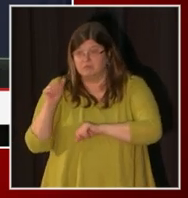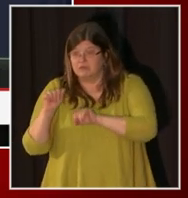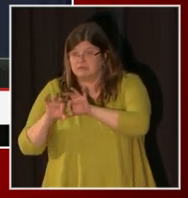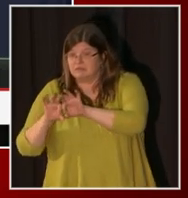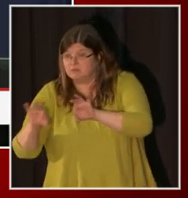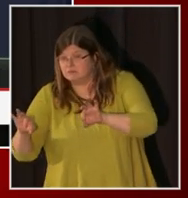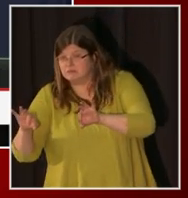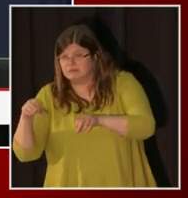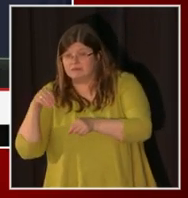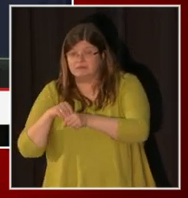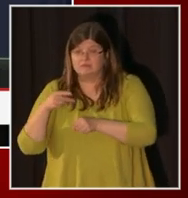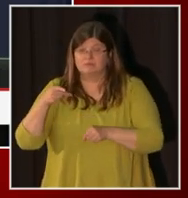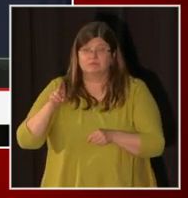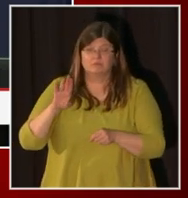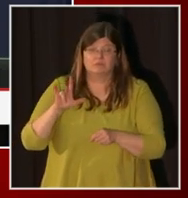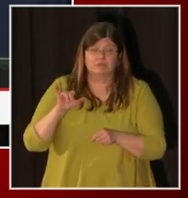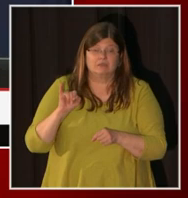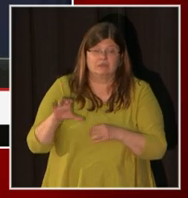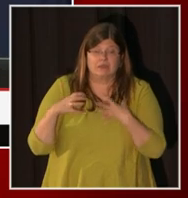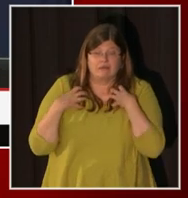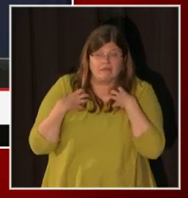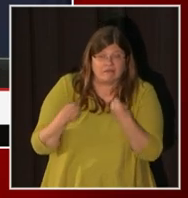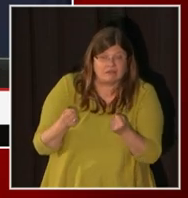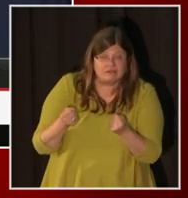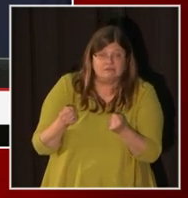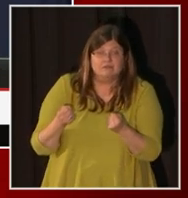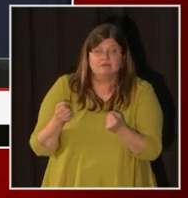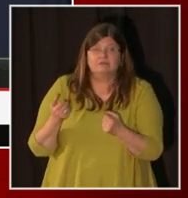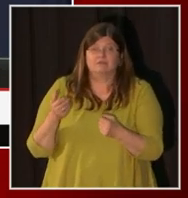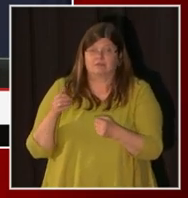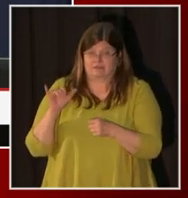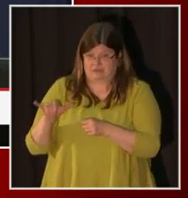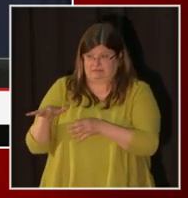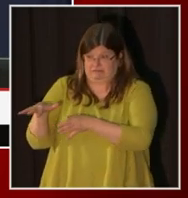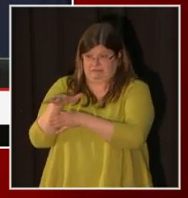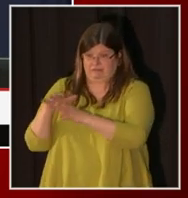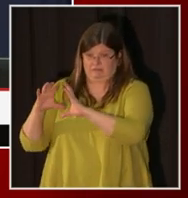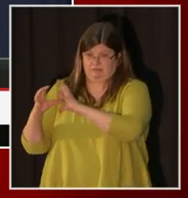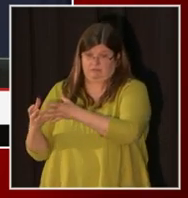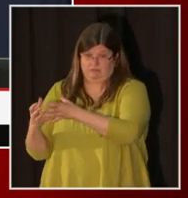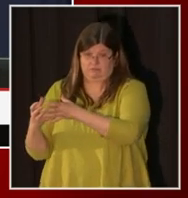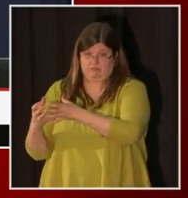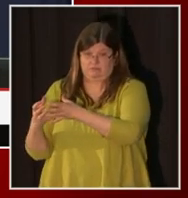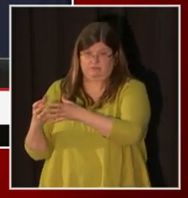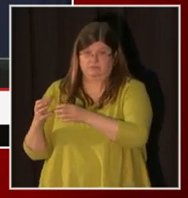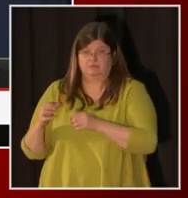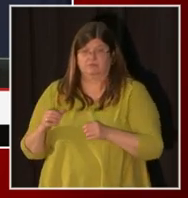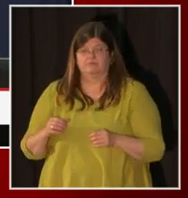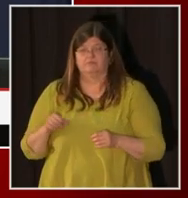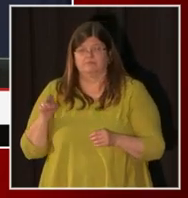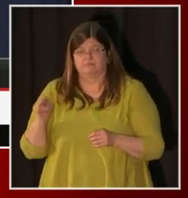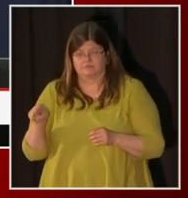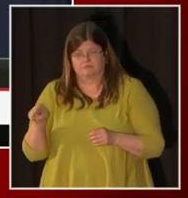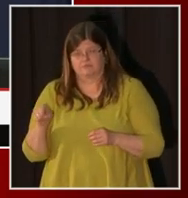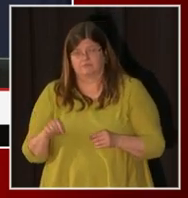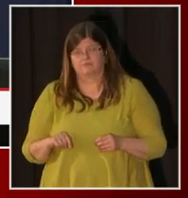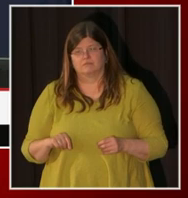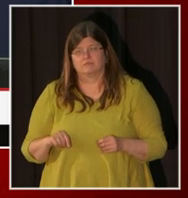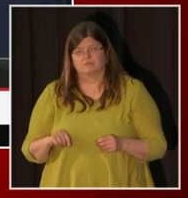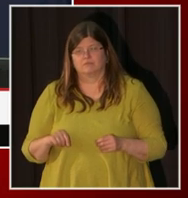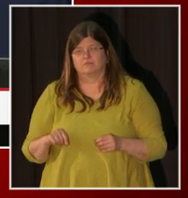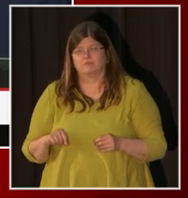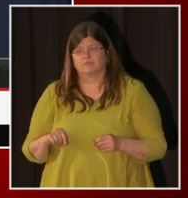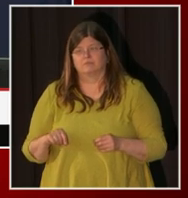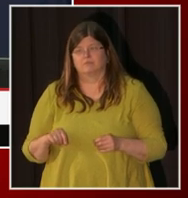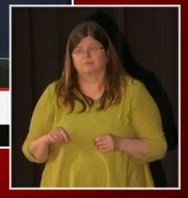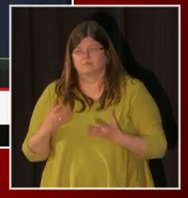and so we'll be looking for people who have that type of skill set. Those will be individuals who are looking to be hired by the Department of Health,